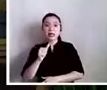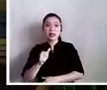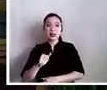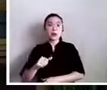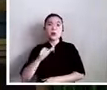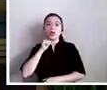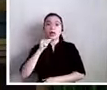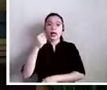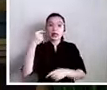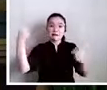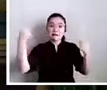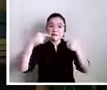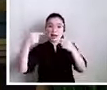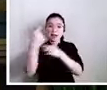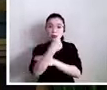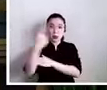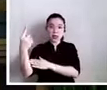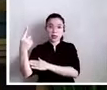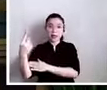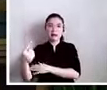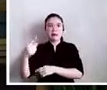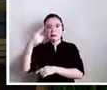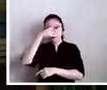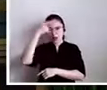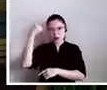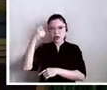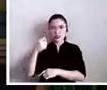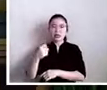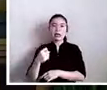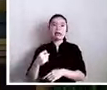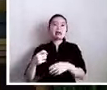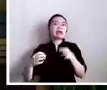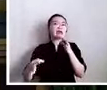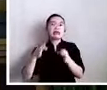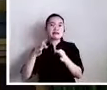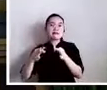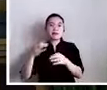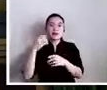we fight each other, because of the pride that lurks into our hearts,